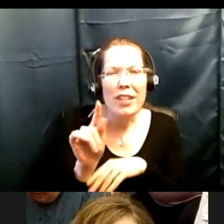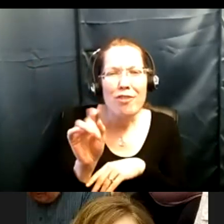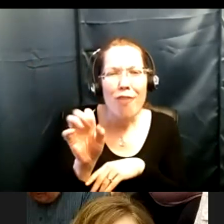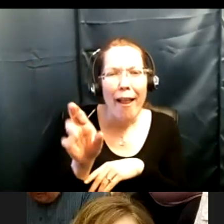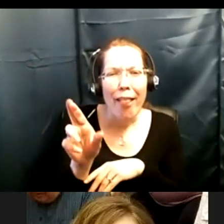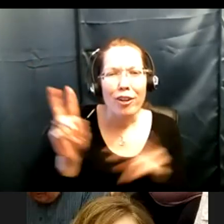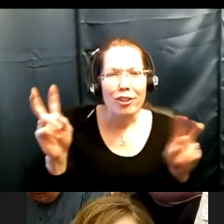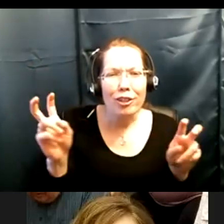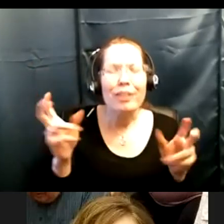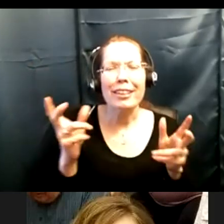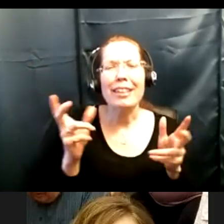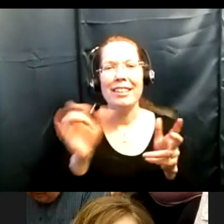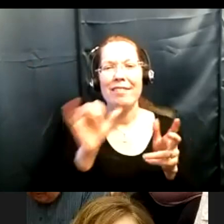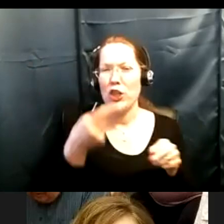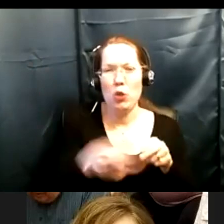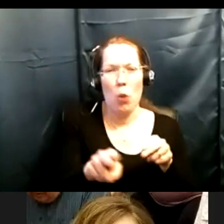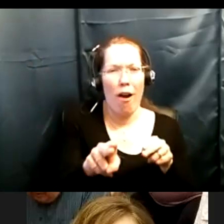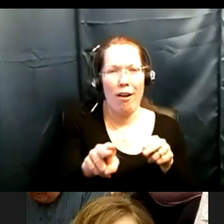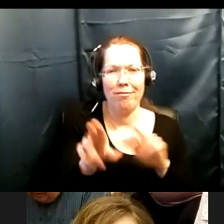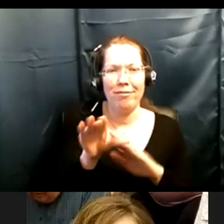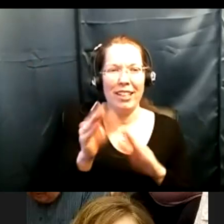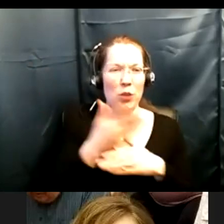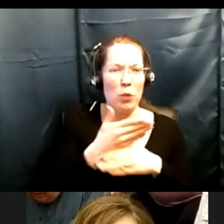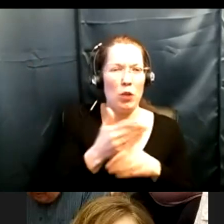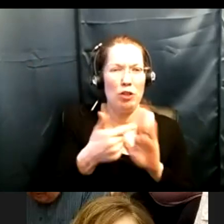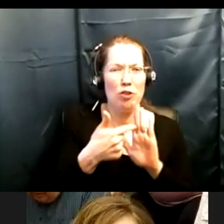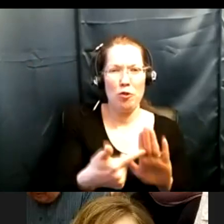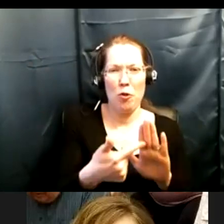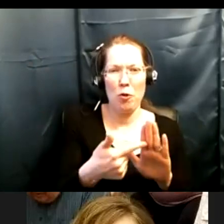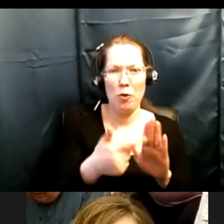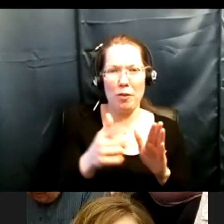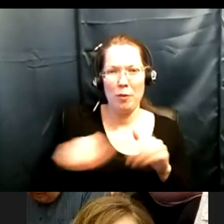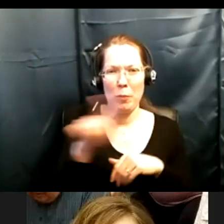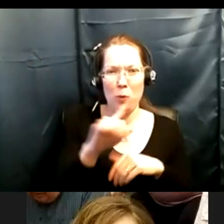And it's very short. So I just wanted to kind of show you that real quickly.